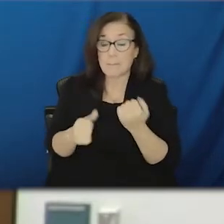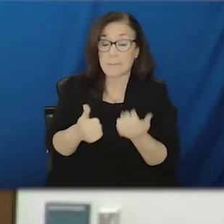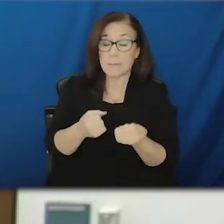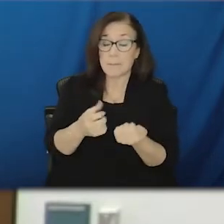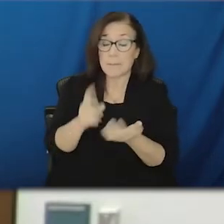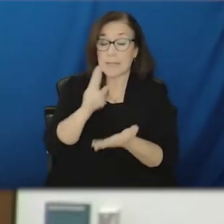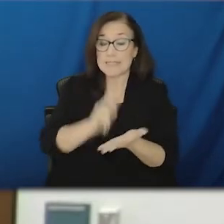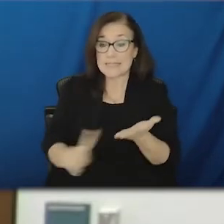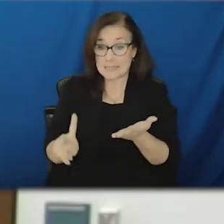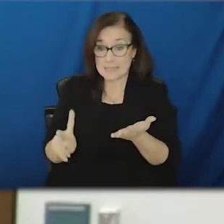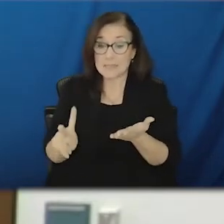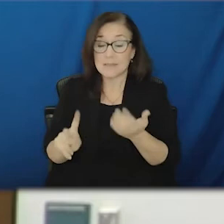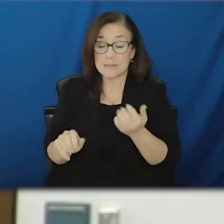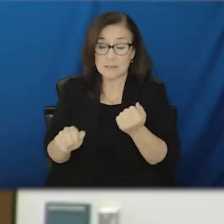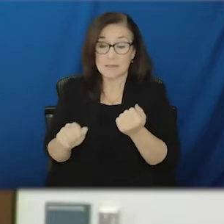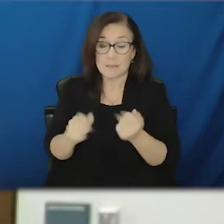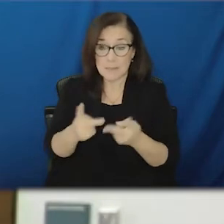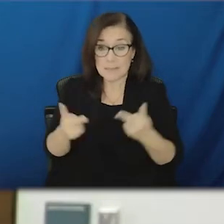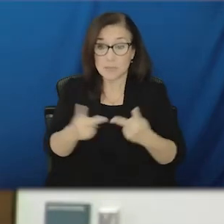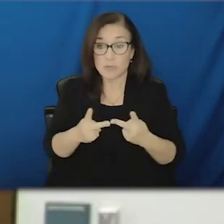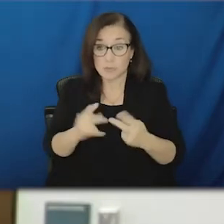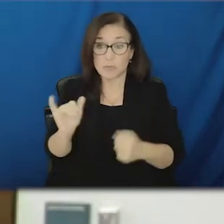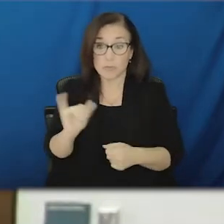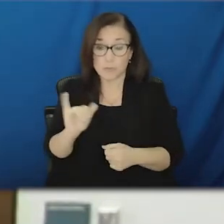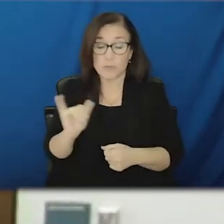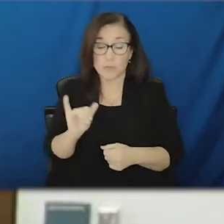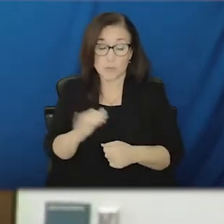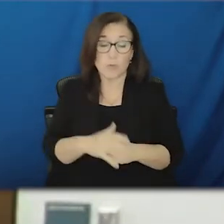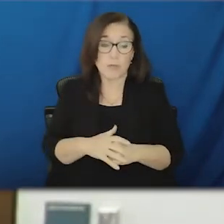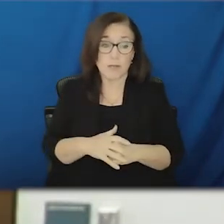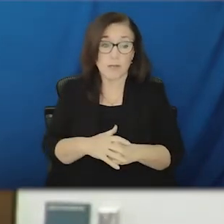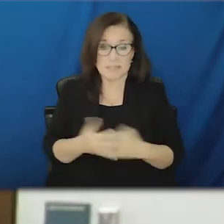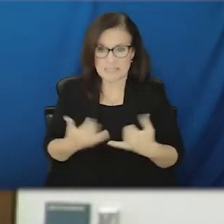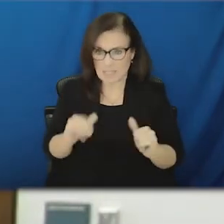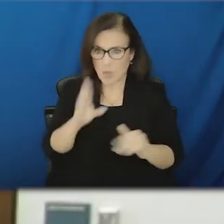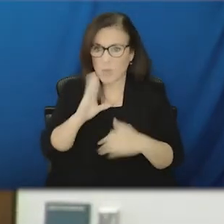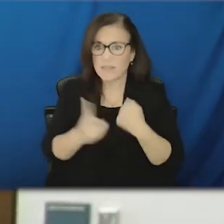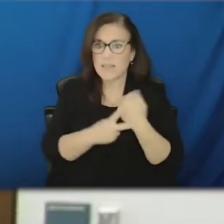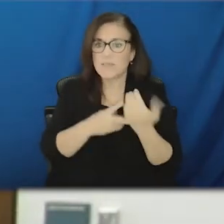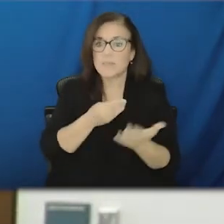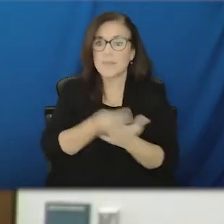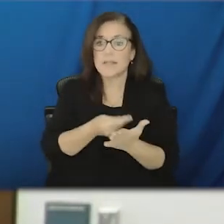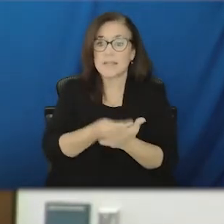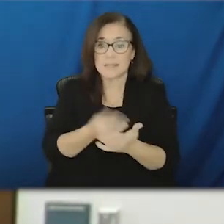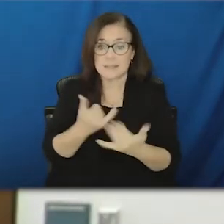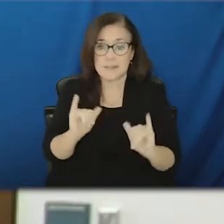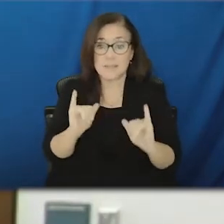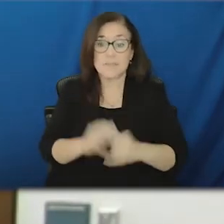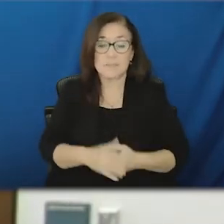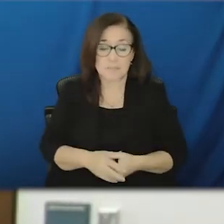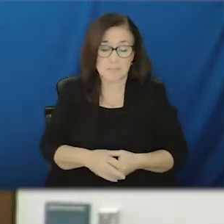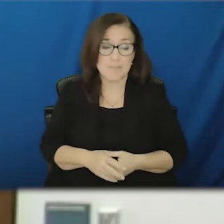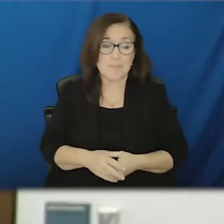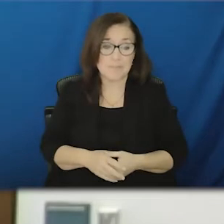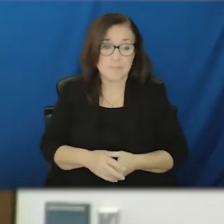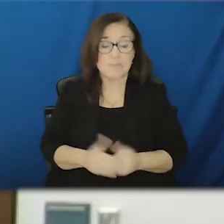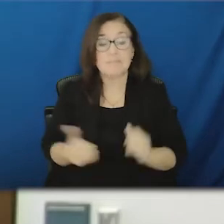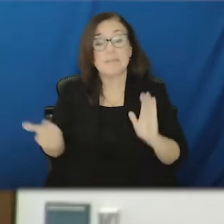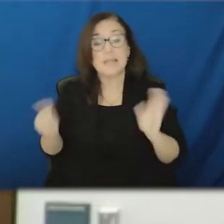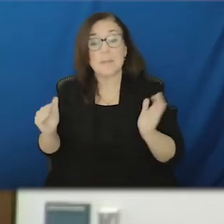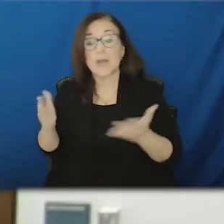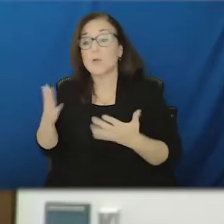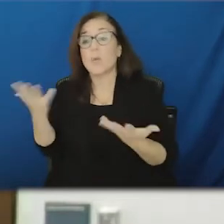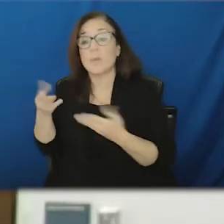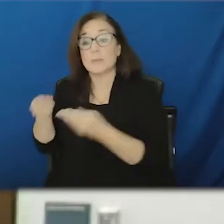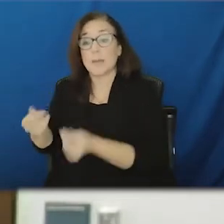this HR specialist in the recruitment efforts. And the district will still incur a savings compared to what we're spending